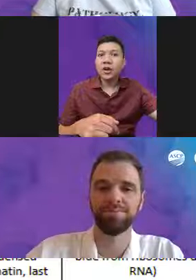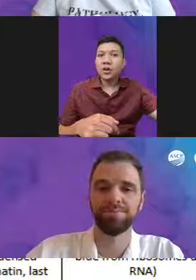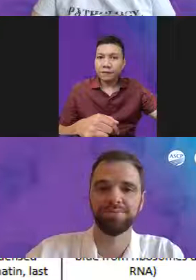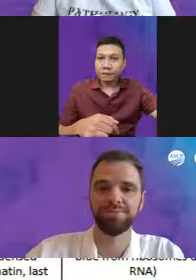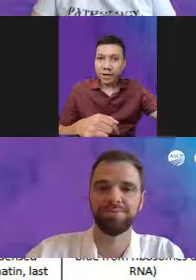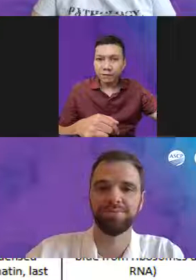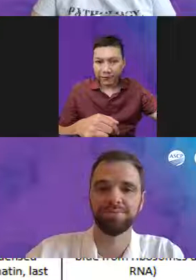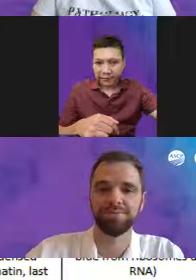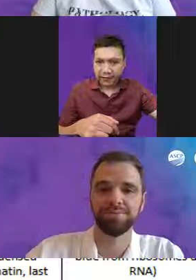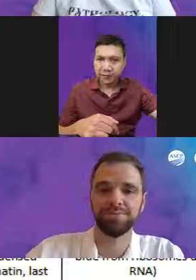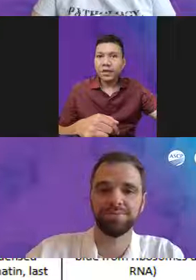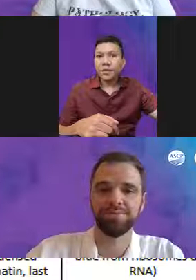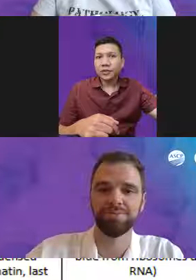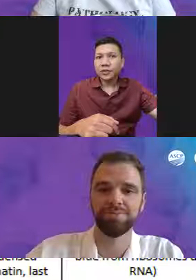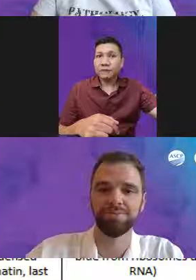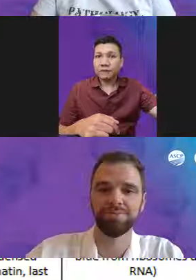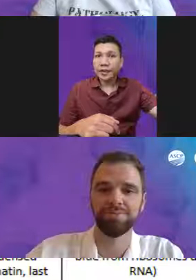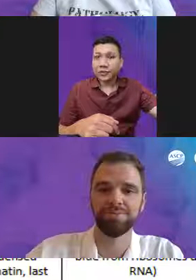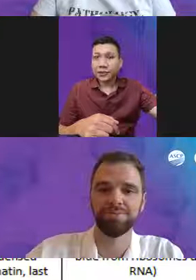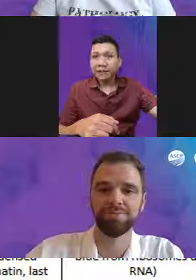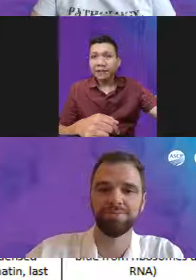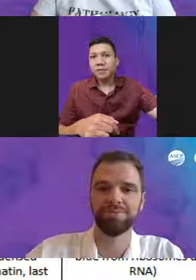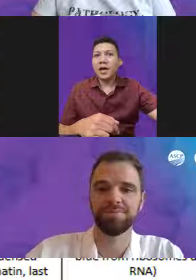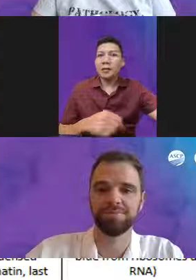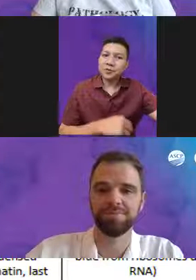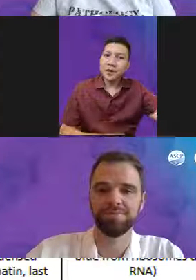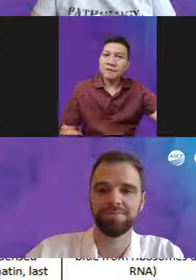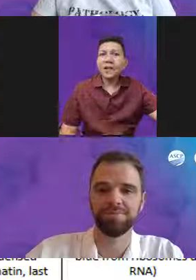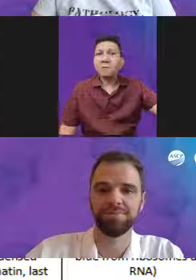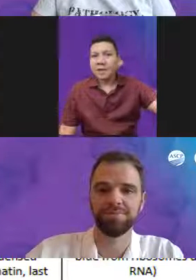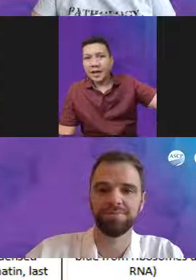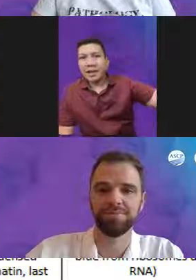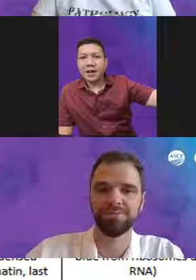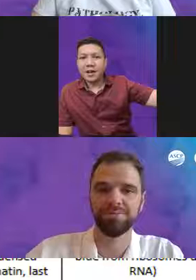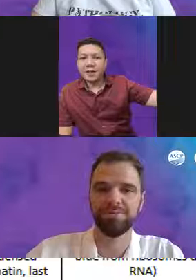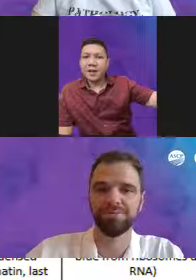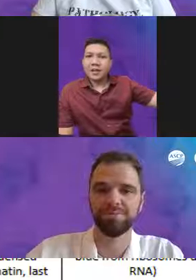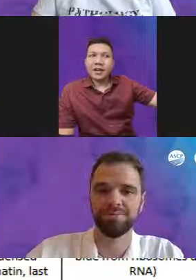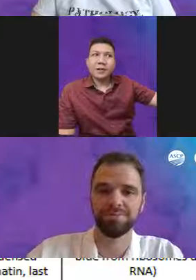formation of red cells. So if you find yourself traveling or